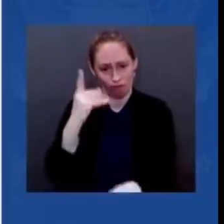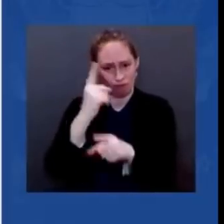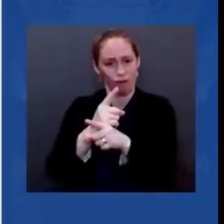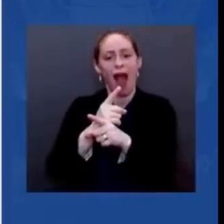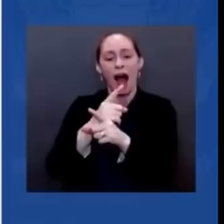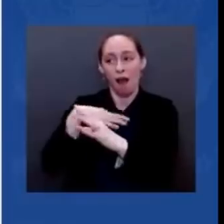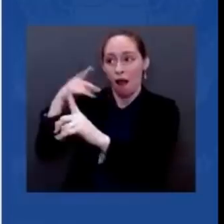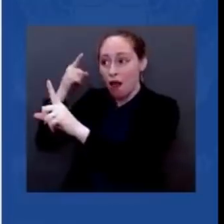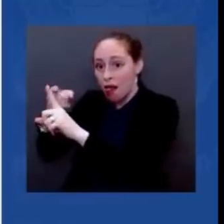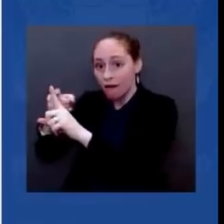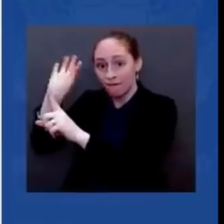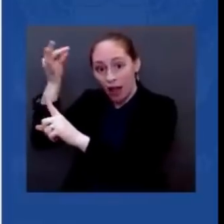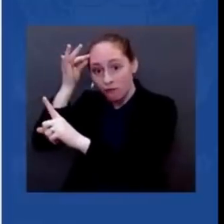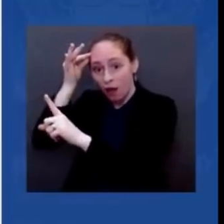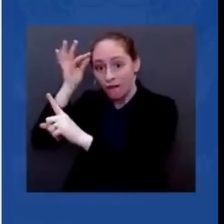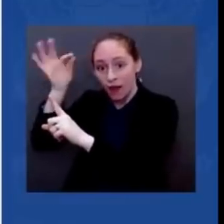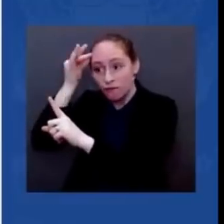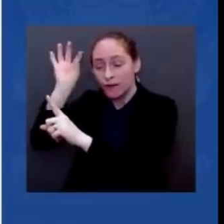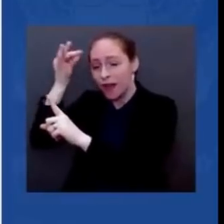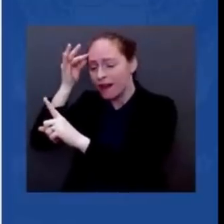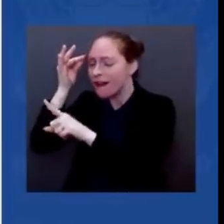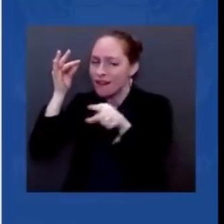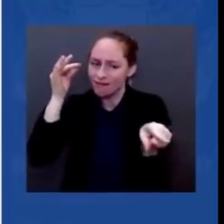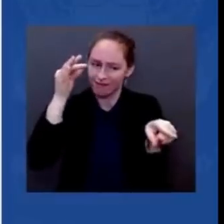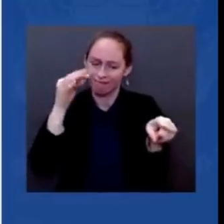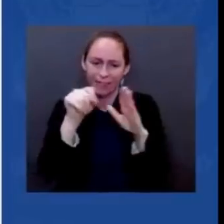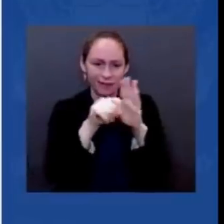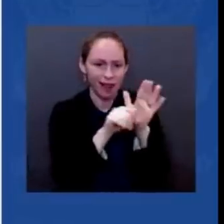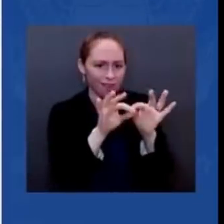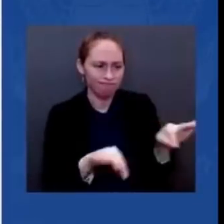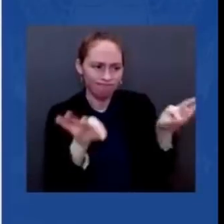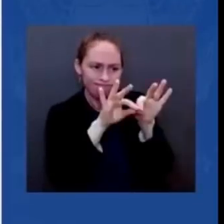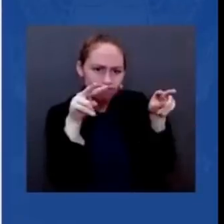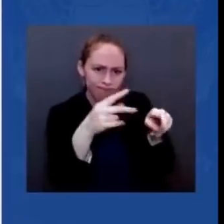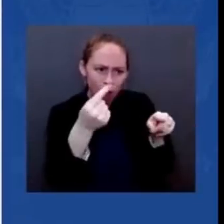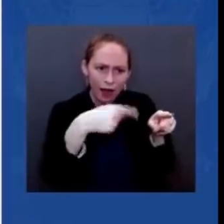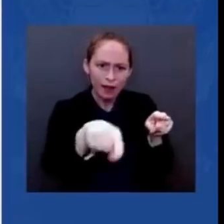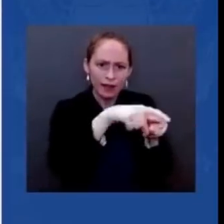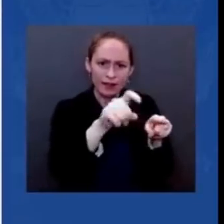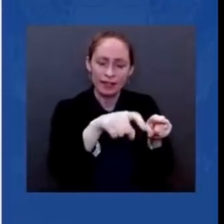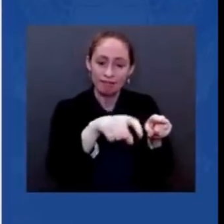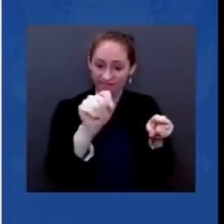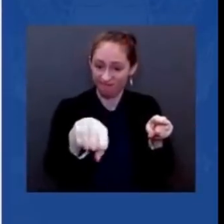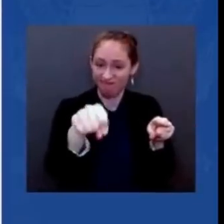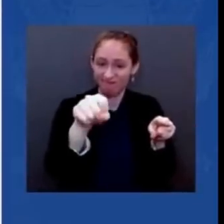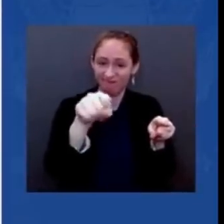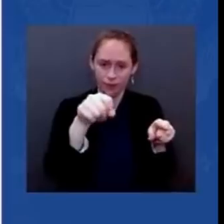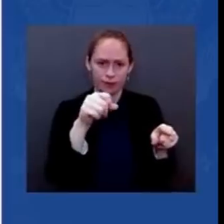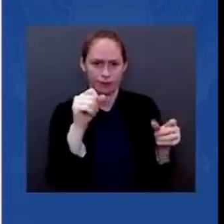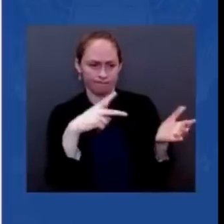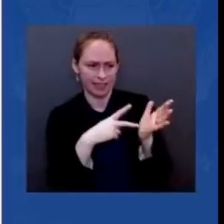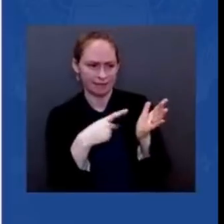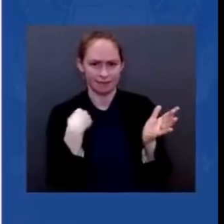lot. And it ultimately gets down to where the rubber meets the road, and that's where the patient is in need of help or